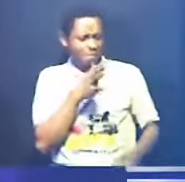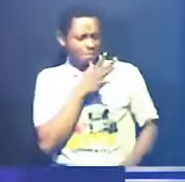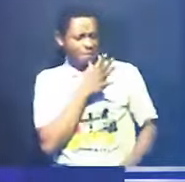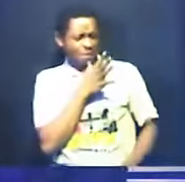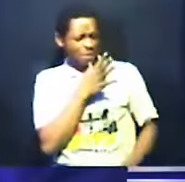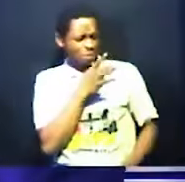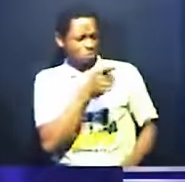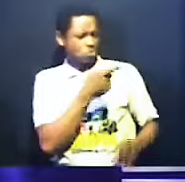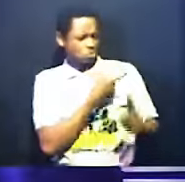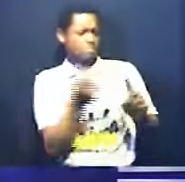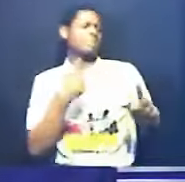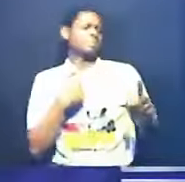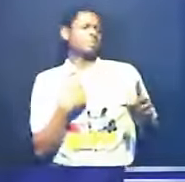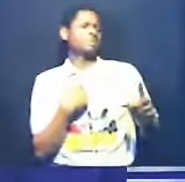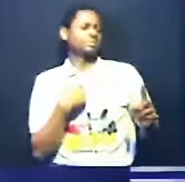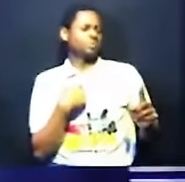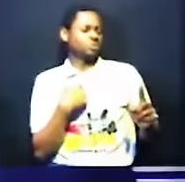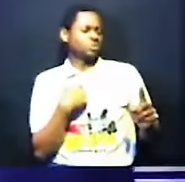me.